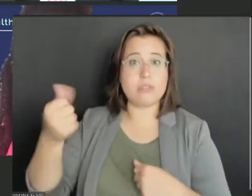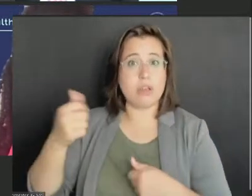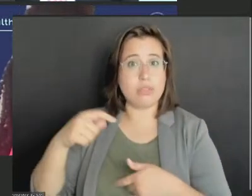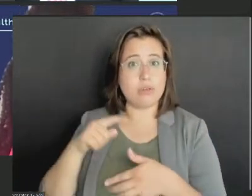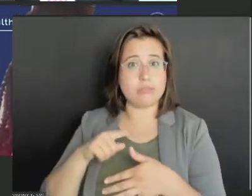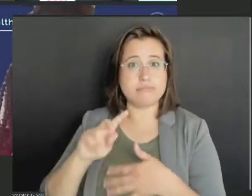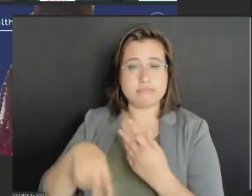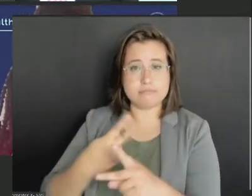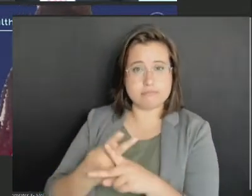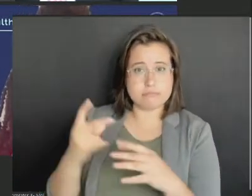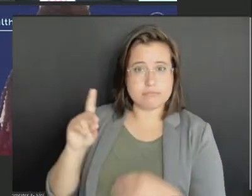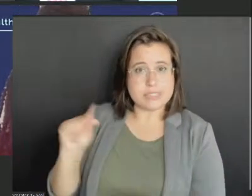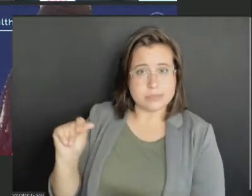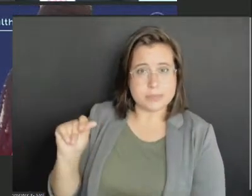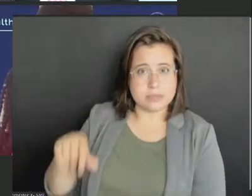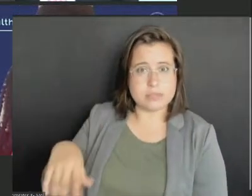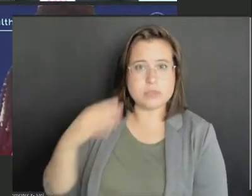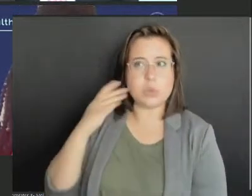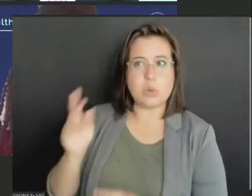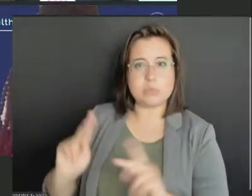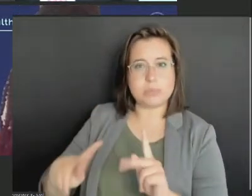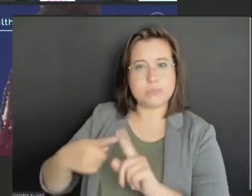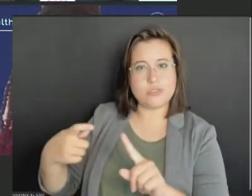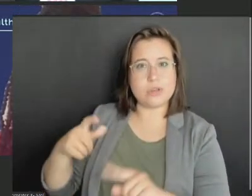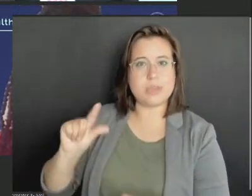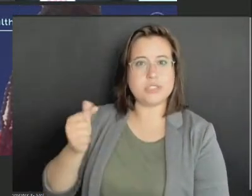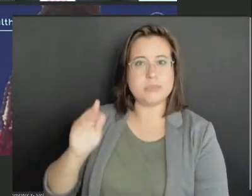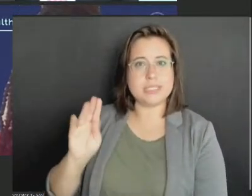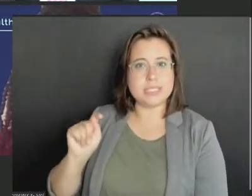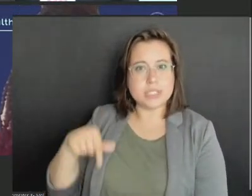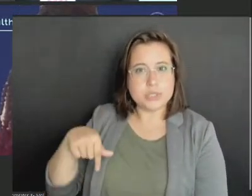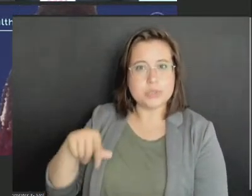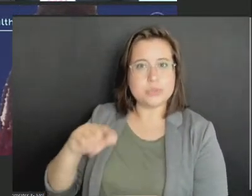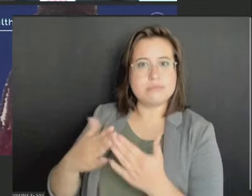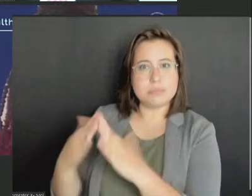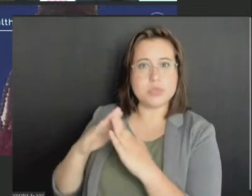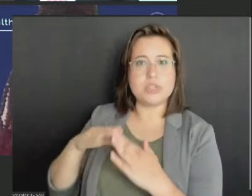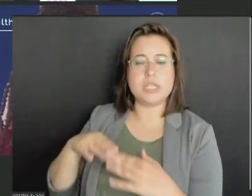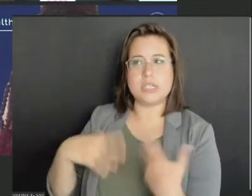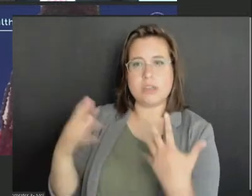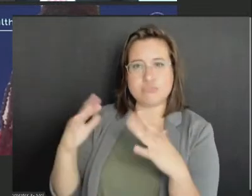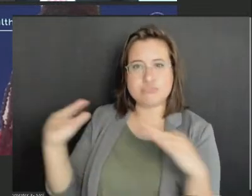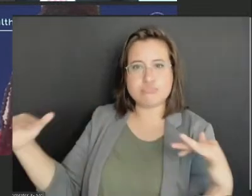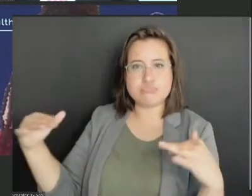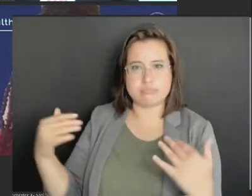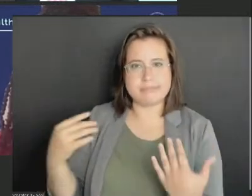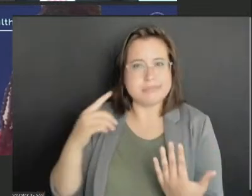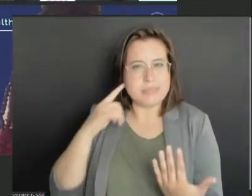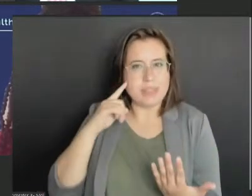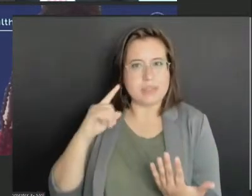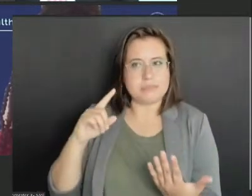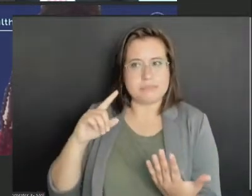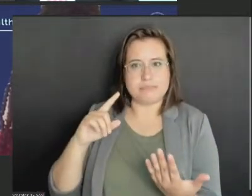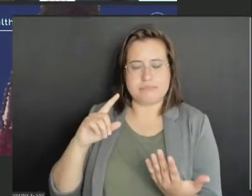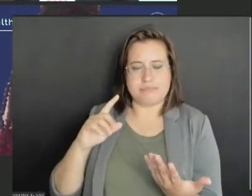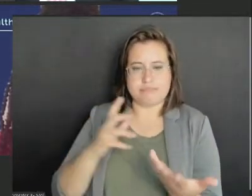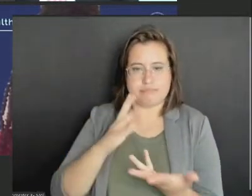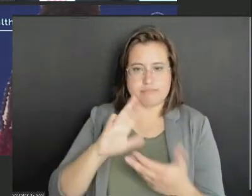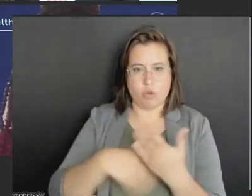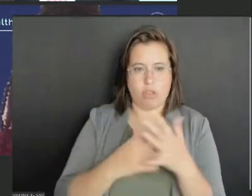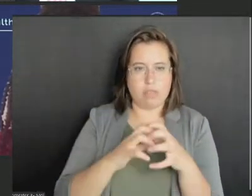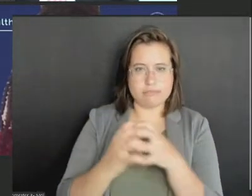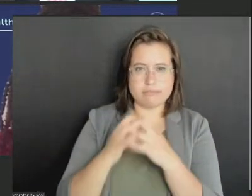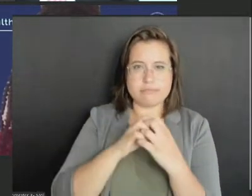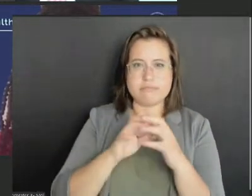disabilities, people from the LGBTQ community. I think, all of the different forms